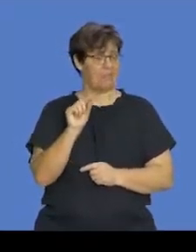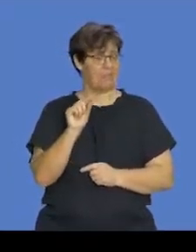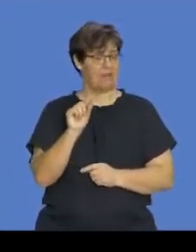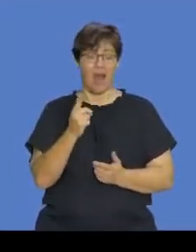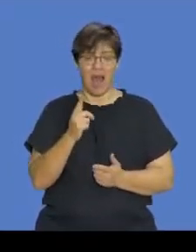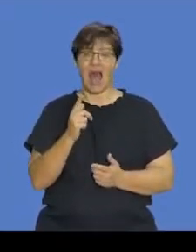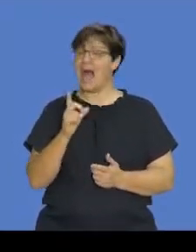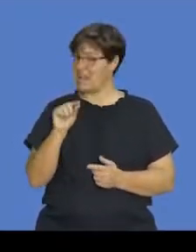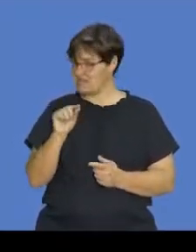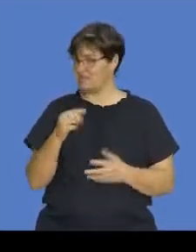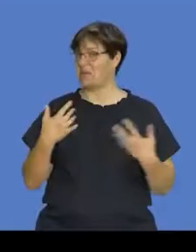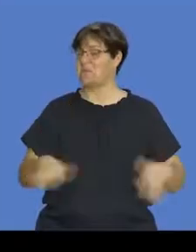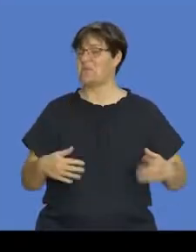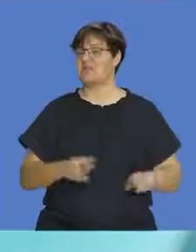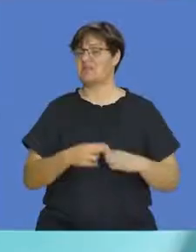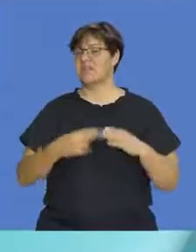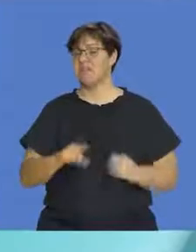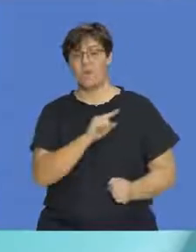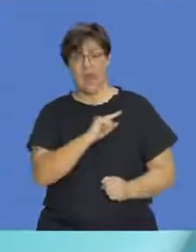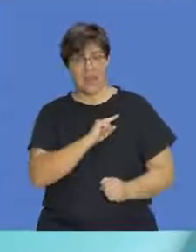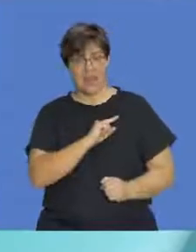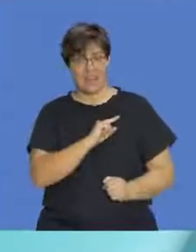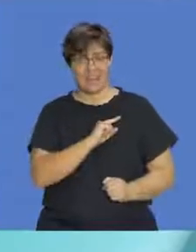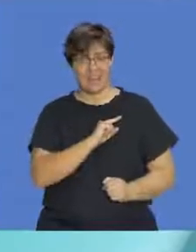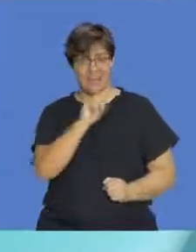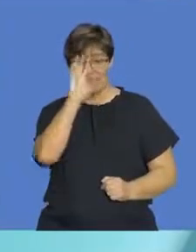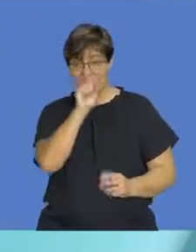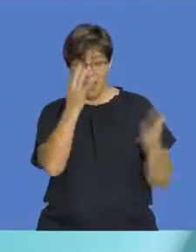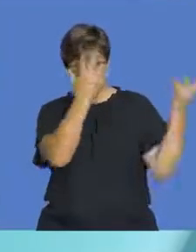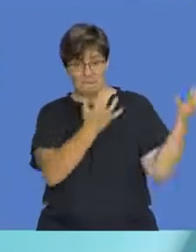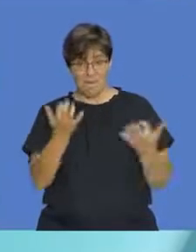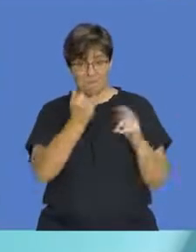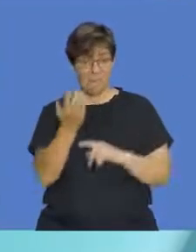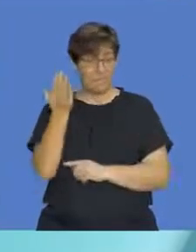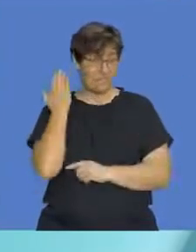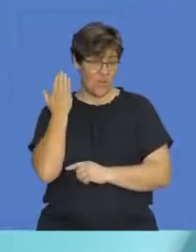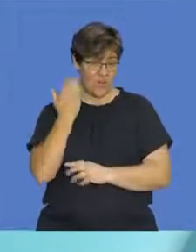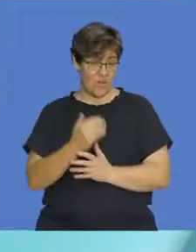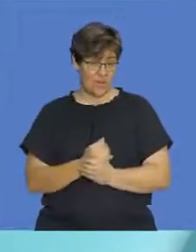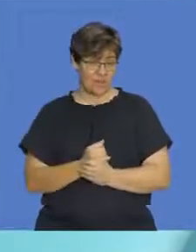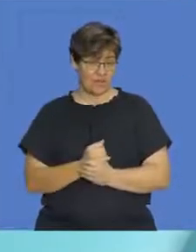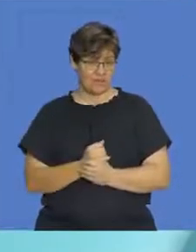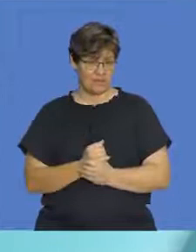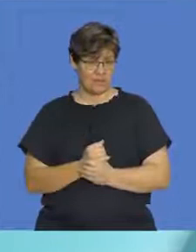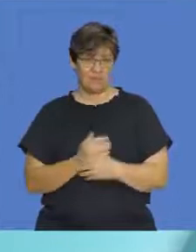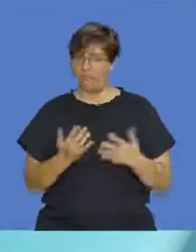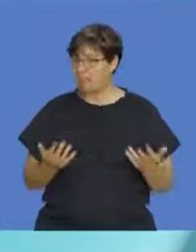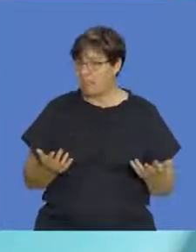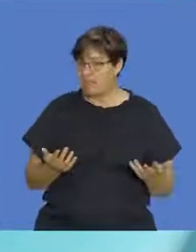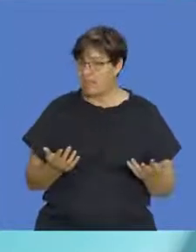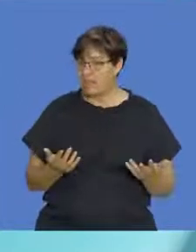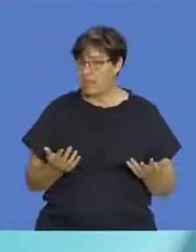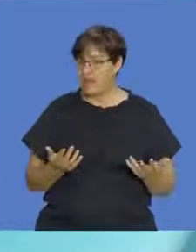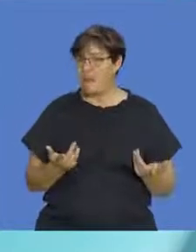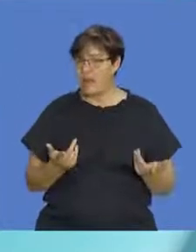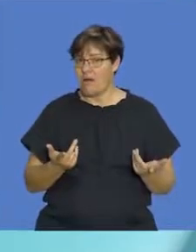Very interesting, because if you remember what we've calculated earlier, it kind of